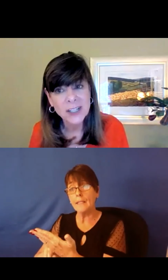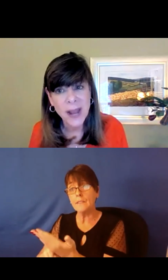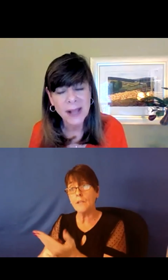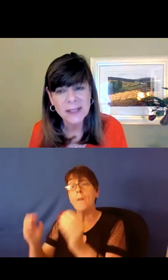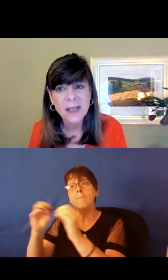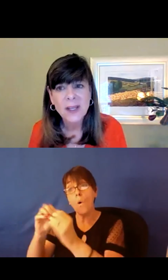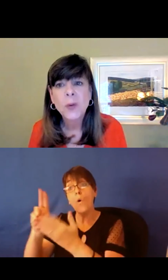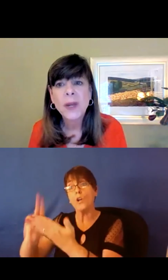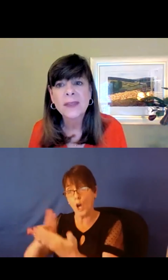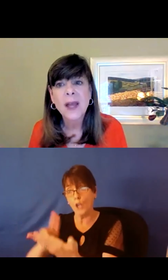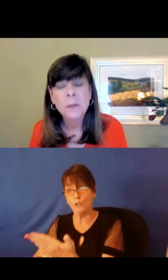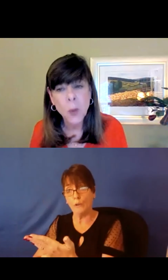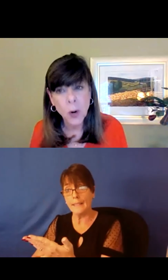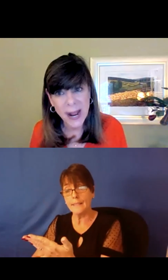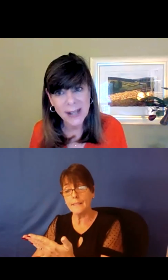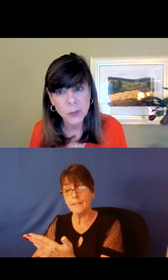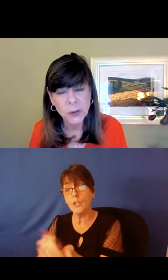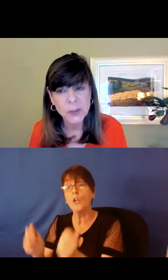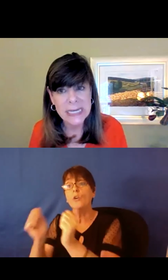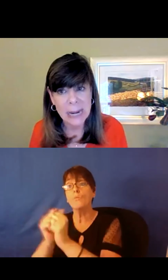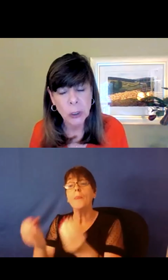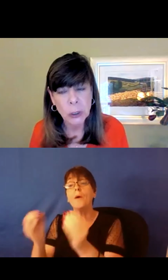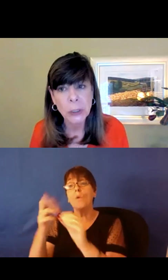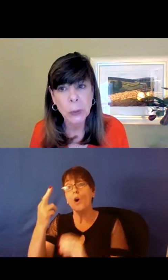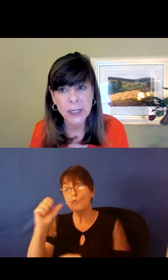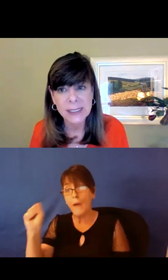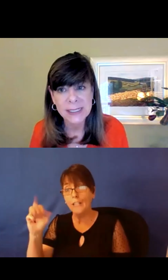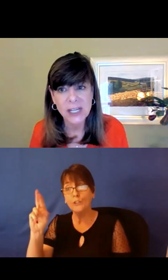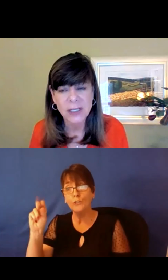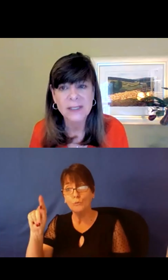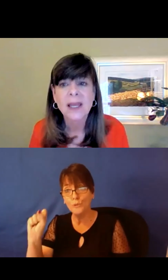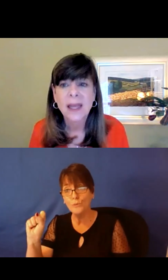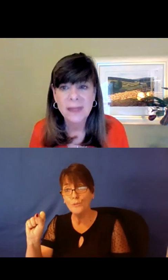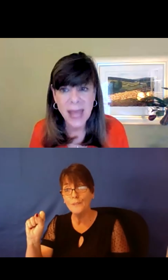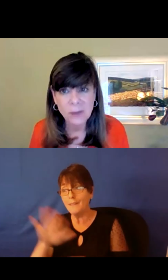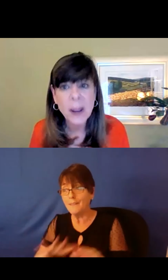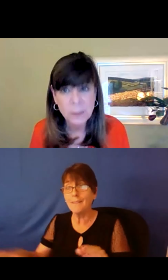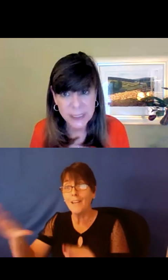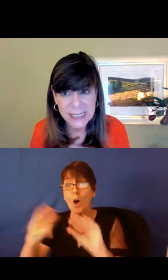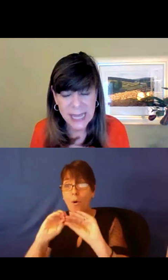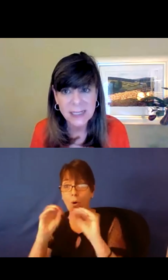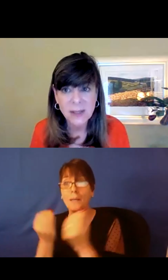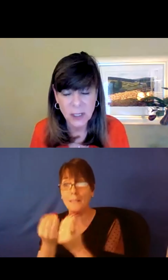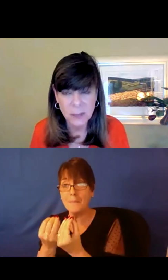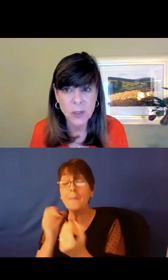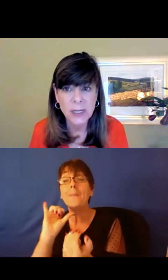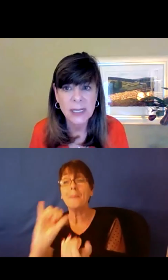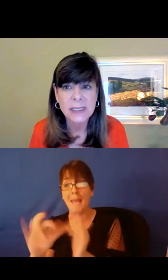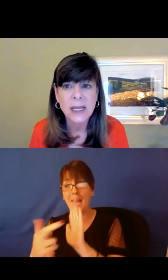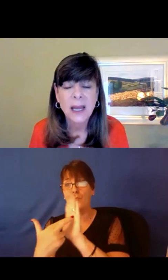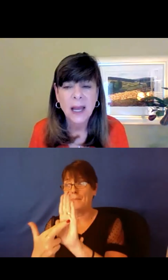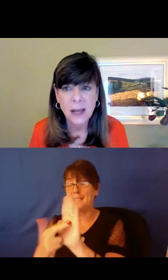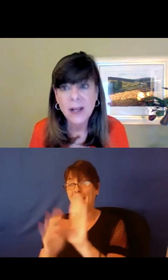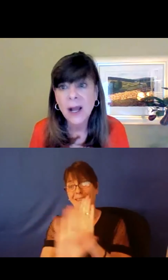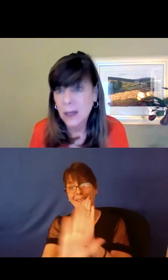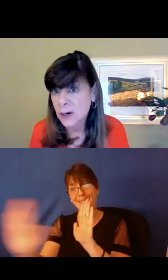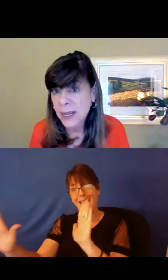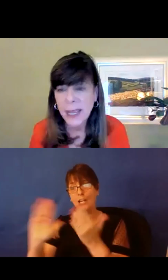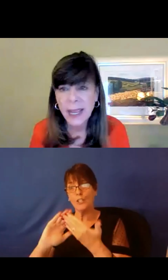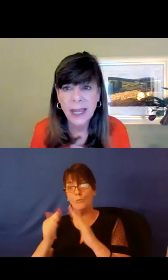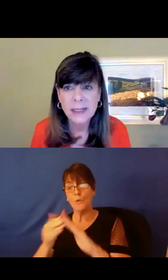of contracts with more grassroots neighborhood organizations that represent the communities